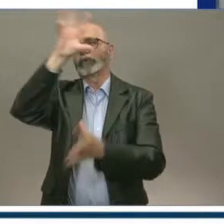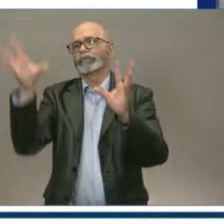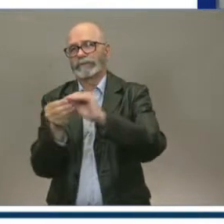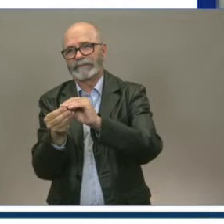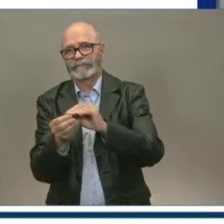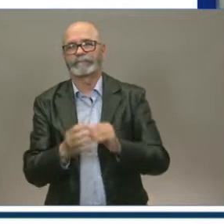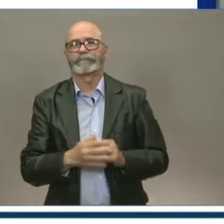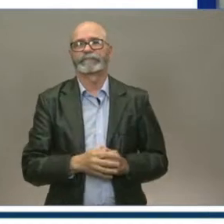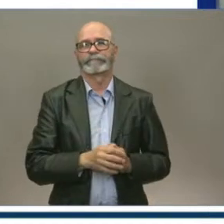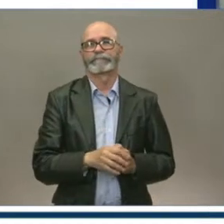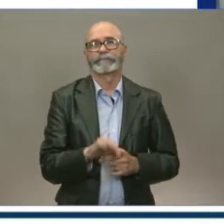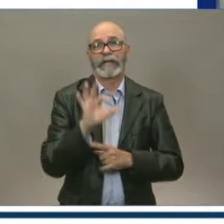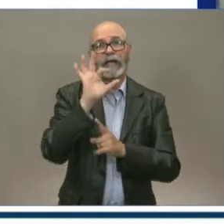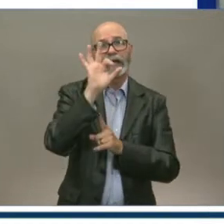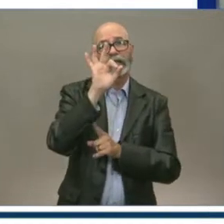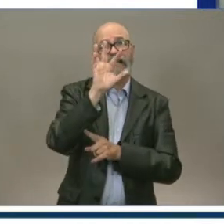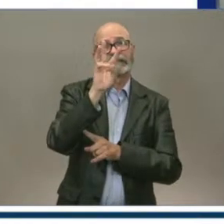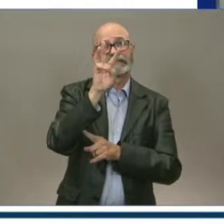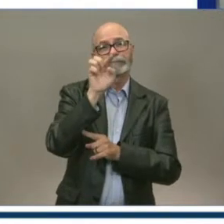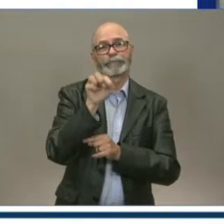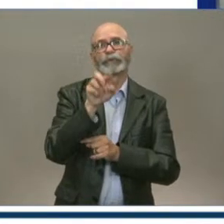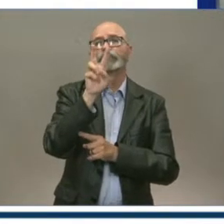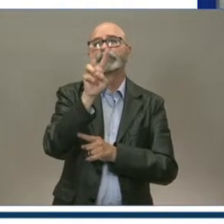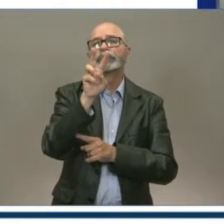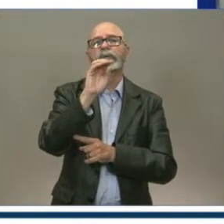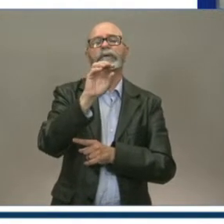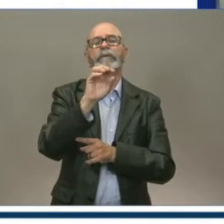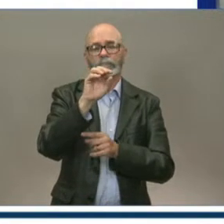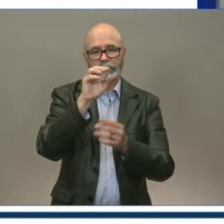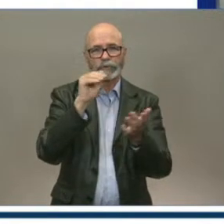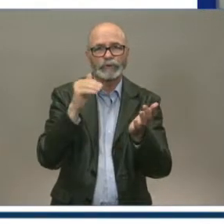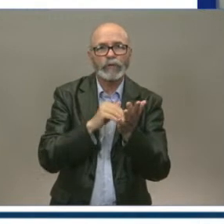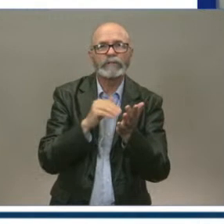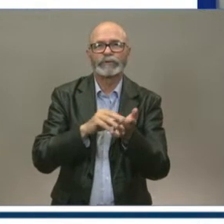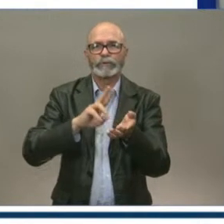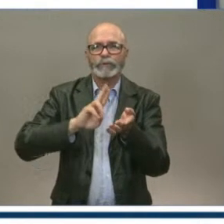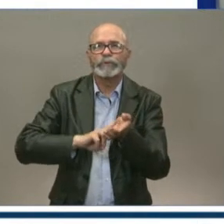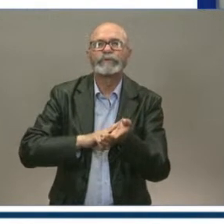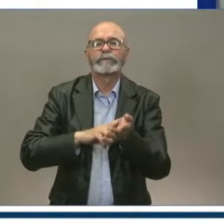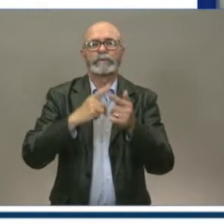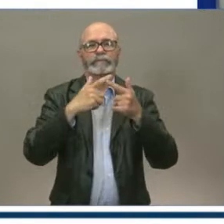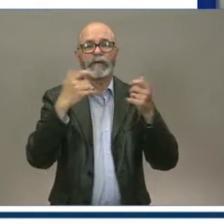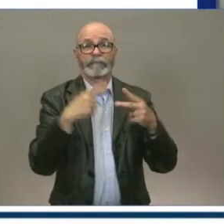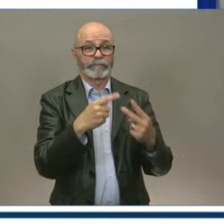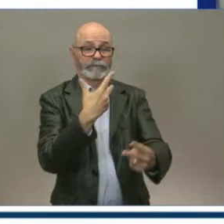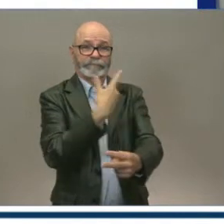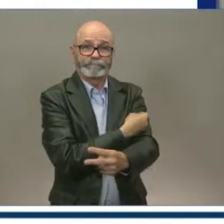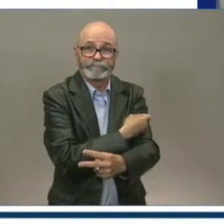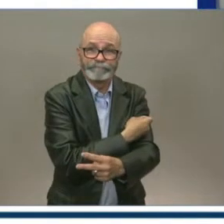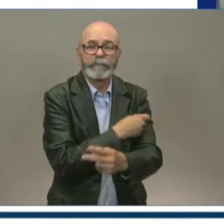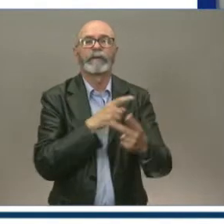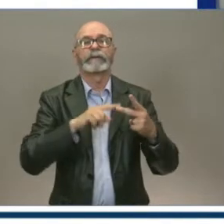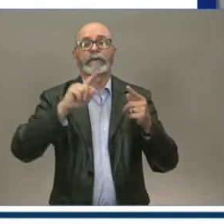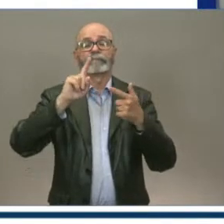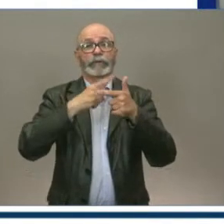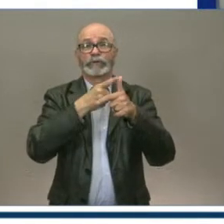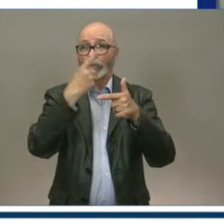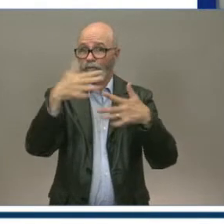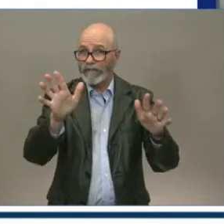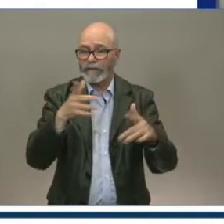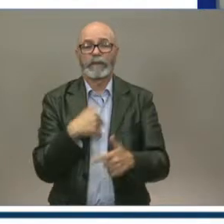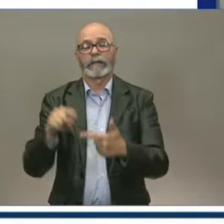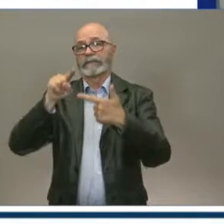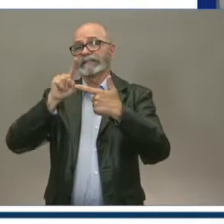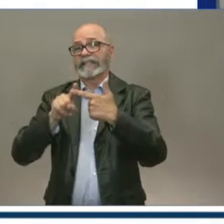96.2% of healthcare workers either received their first dose or second. Nova Scotia is a leader in this area. We